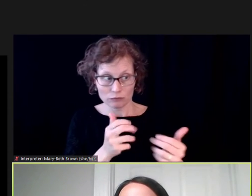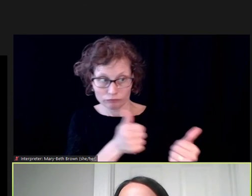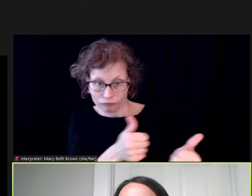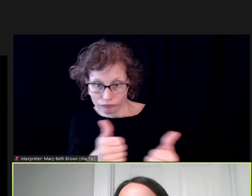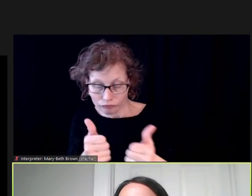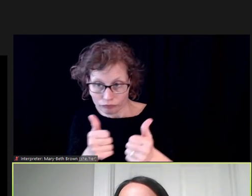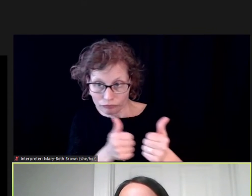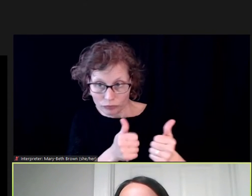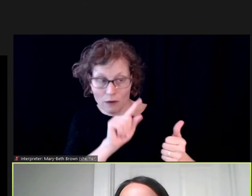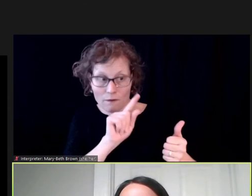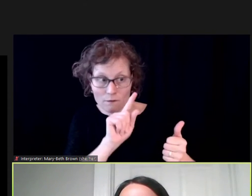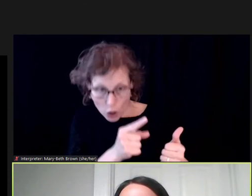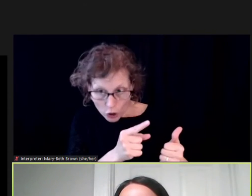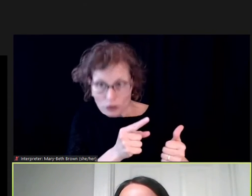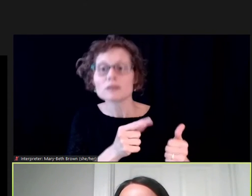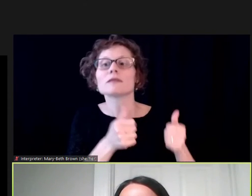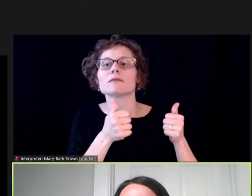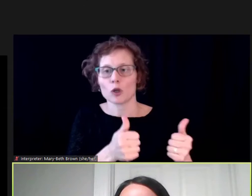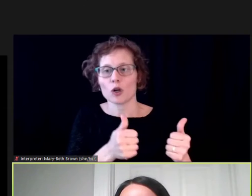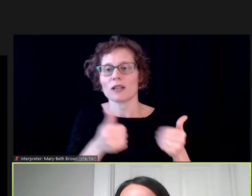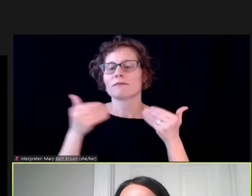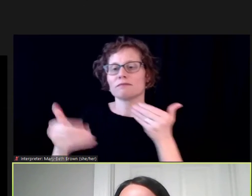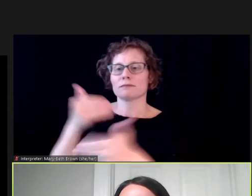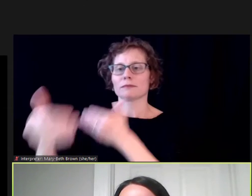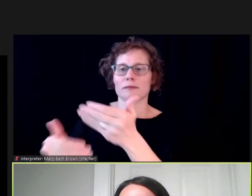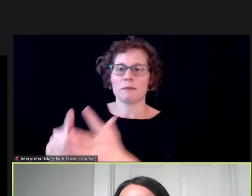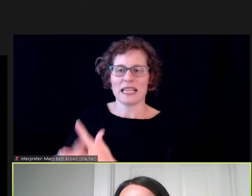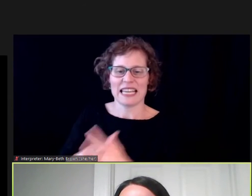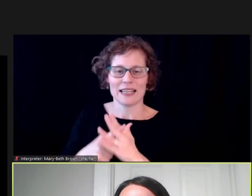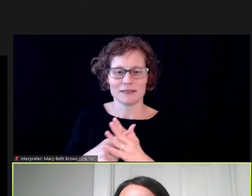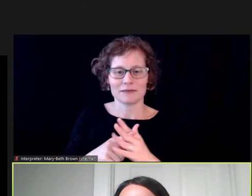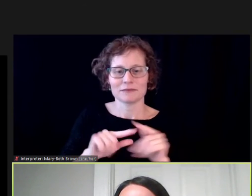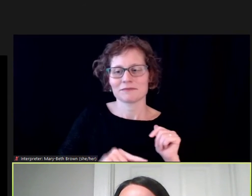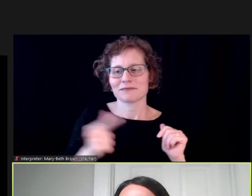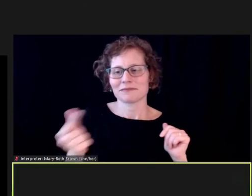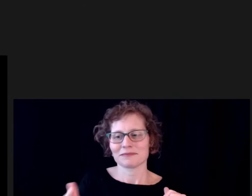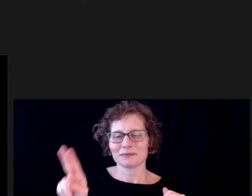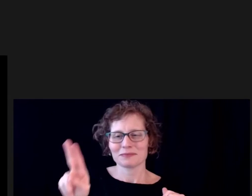And I'll now turn it back over to Ashla for the next slide.